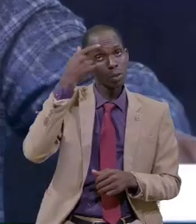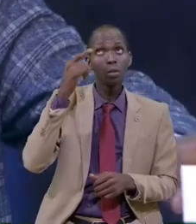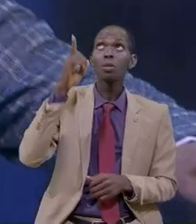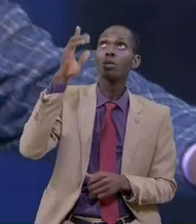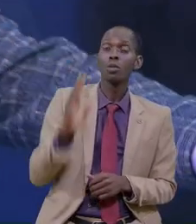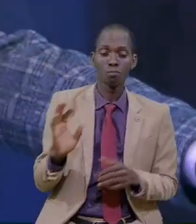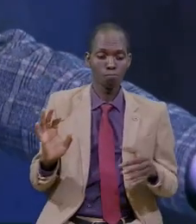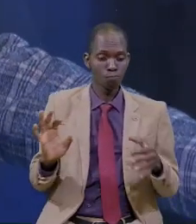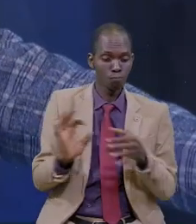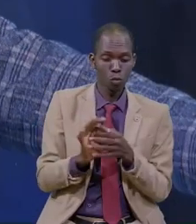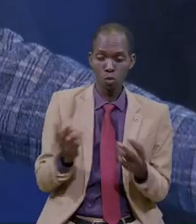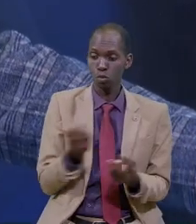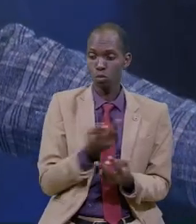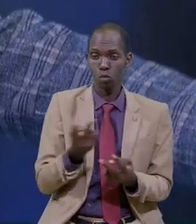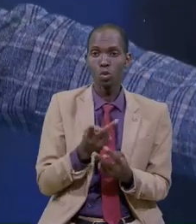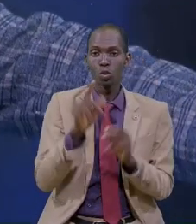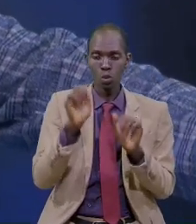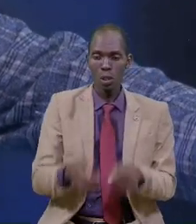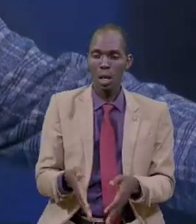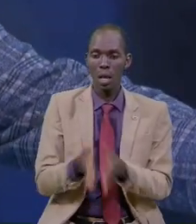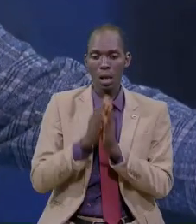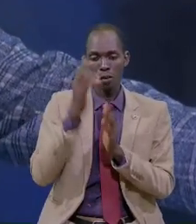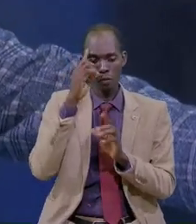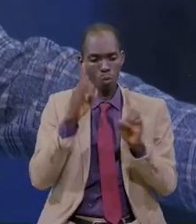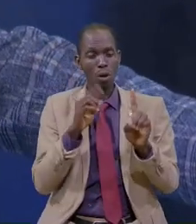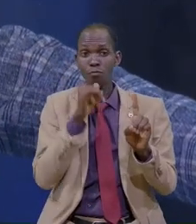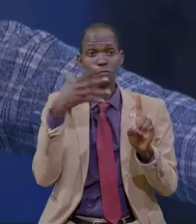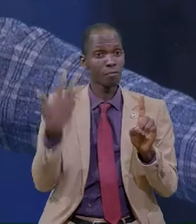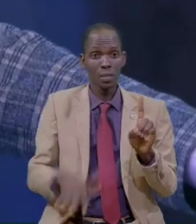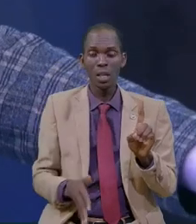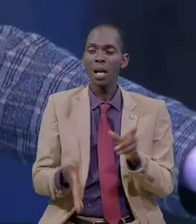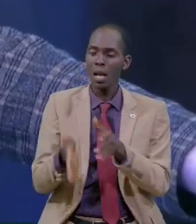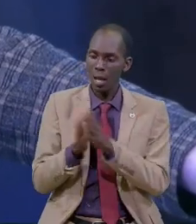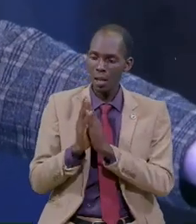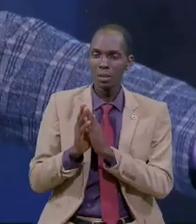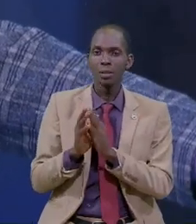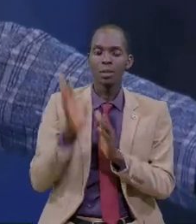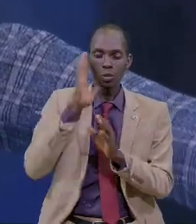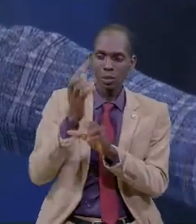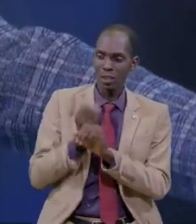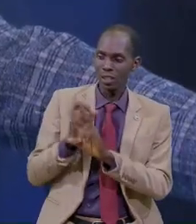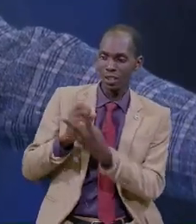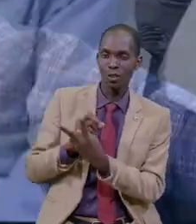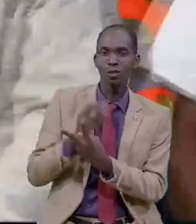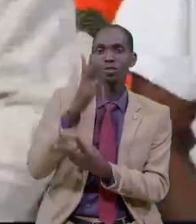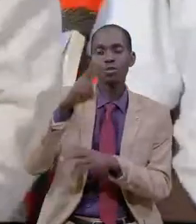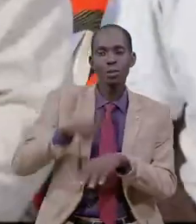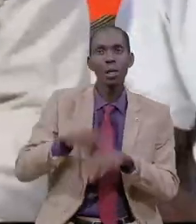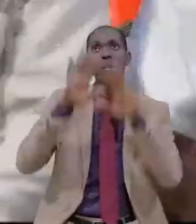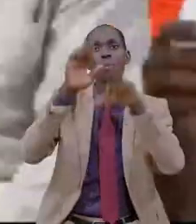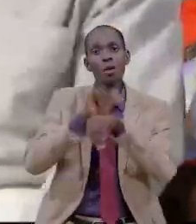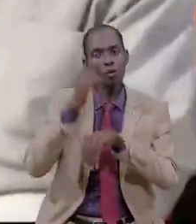together, you can ask for one, don't go yet, then you get the second double miracle for you